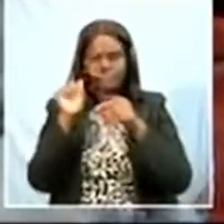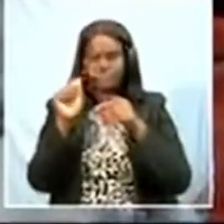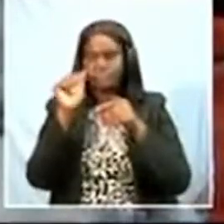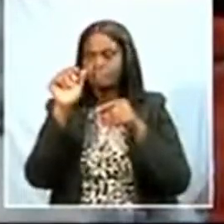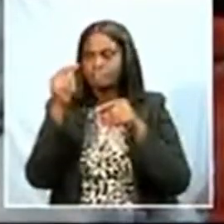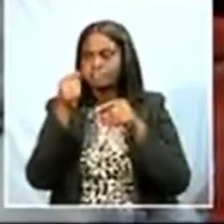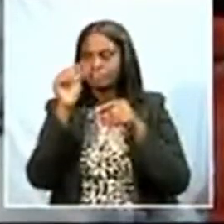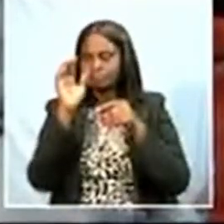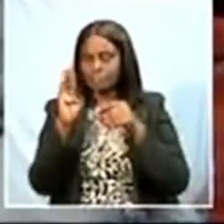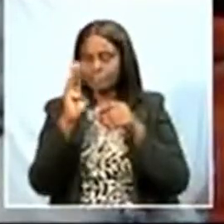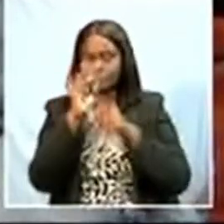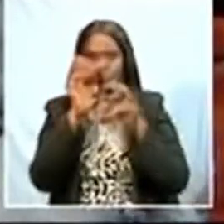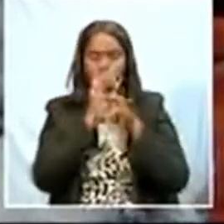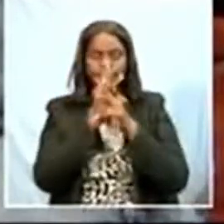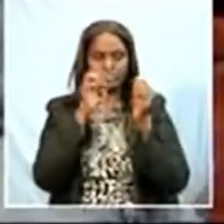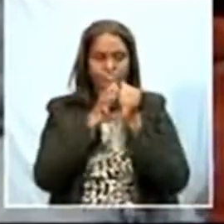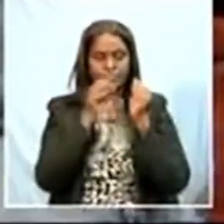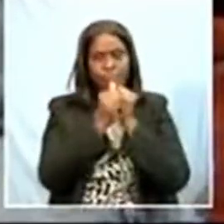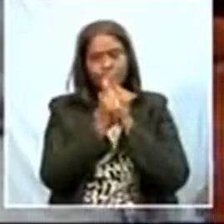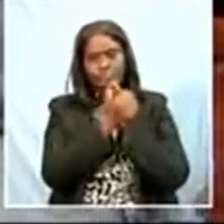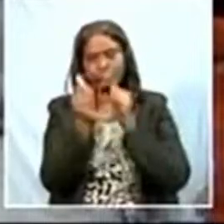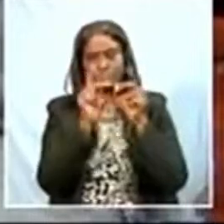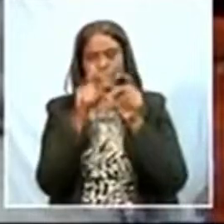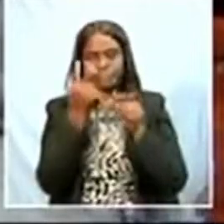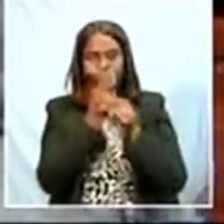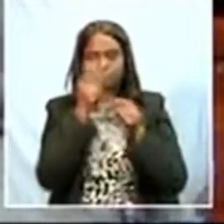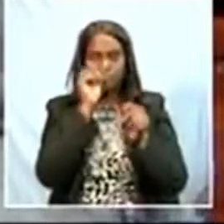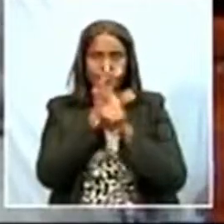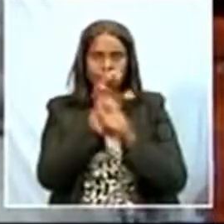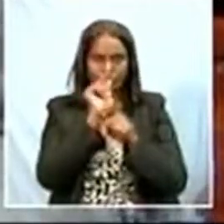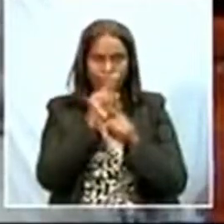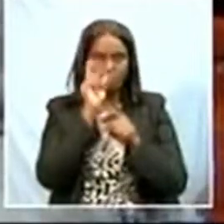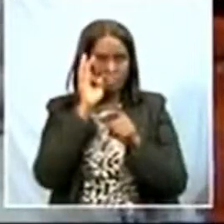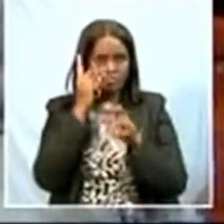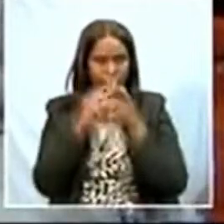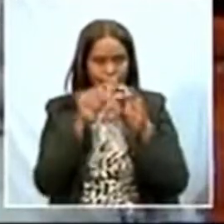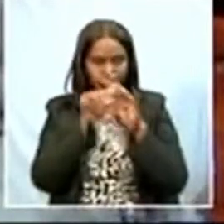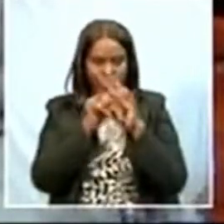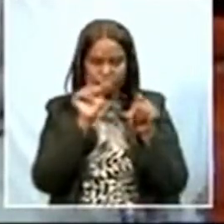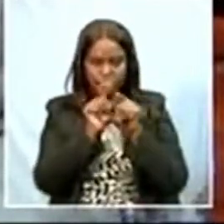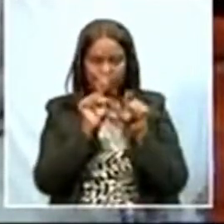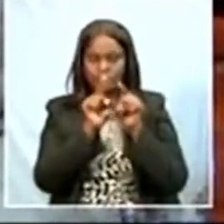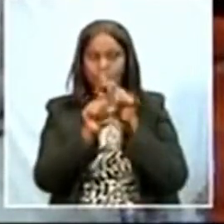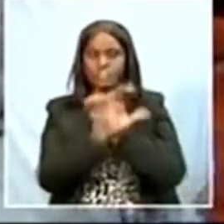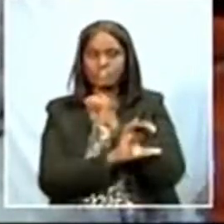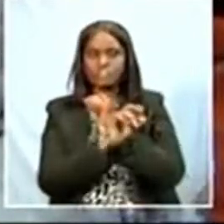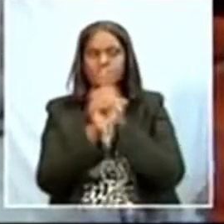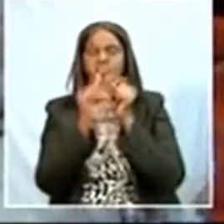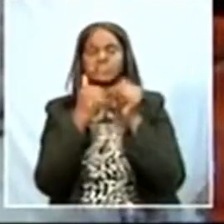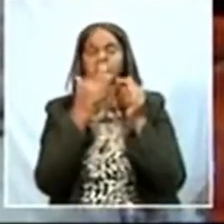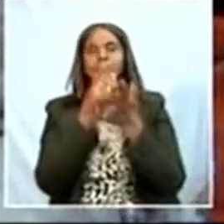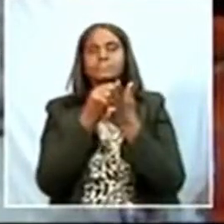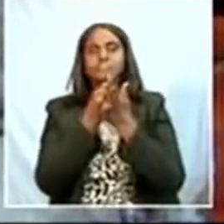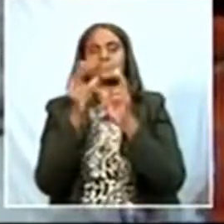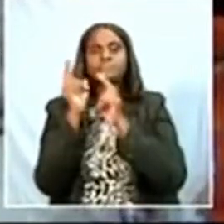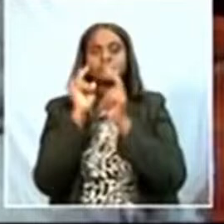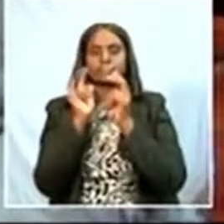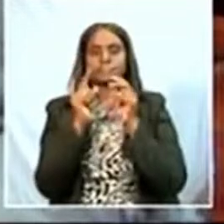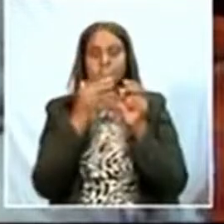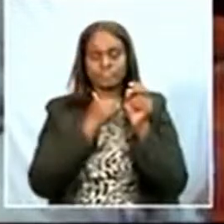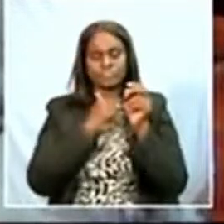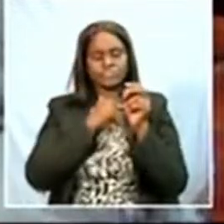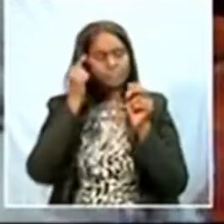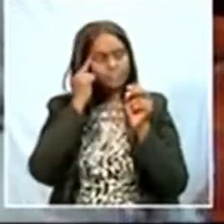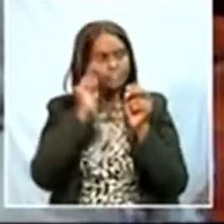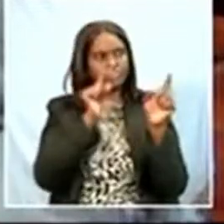the same, the World Bank and everyone else. So the only impact will be in that country where this fund will be hosted. And I think there